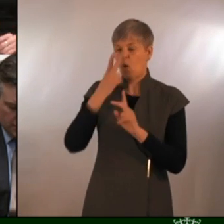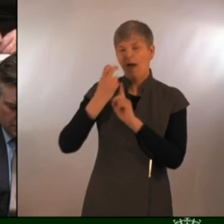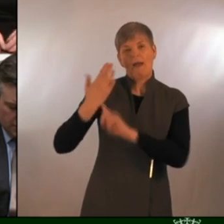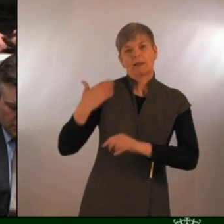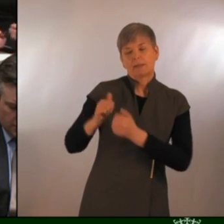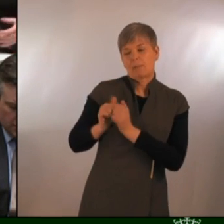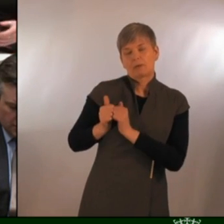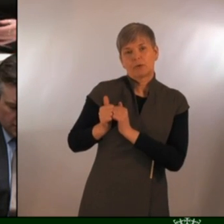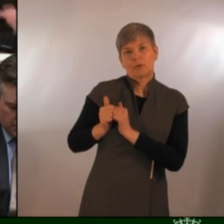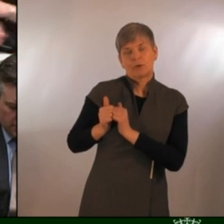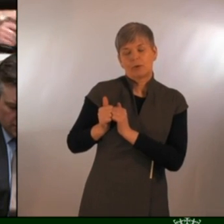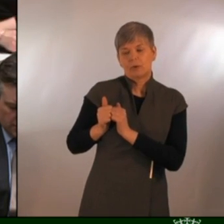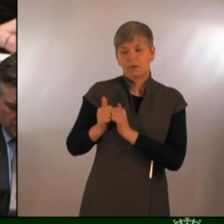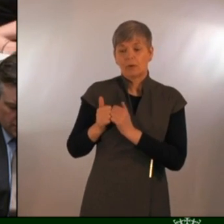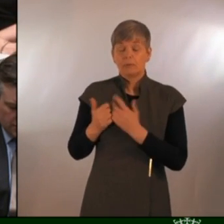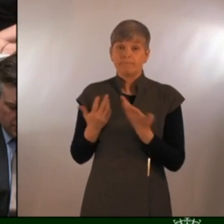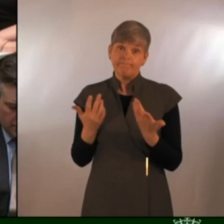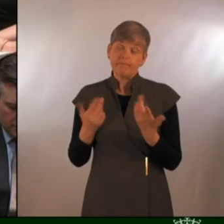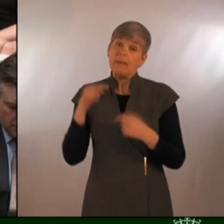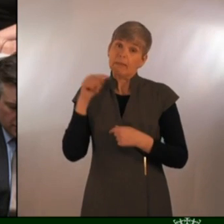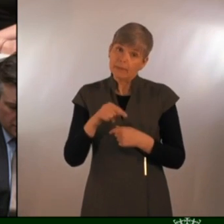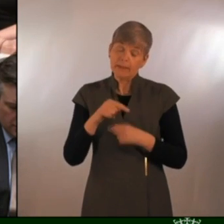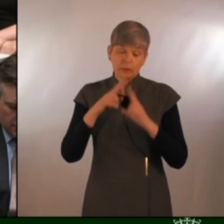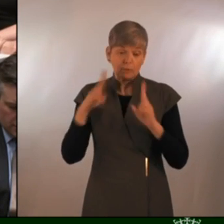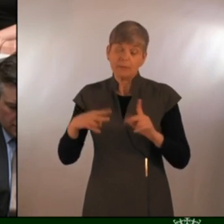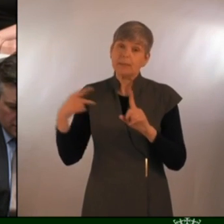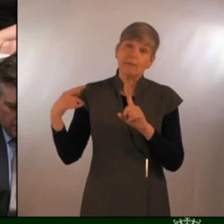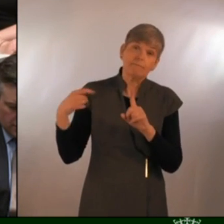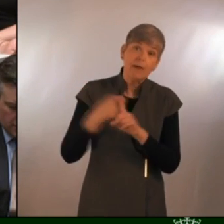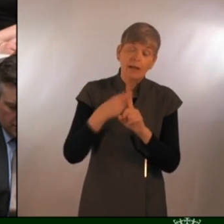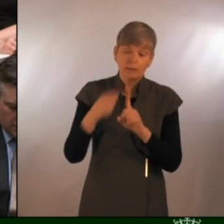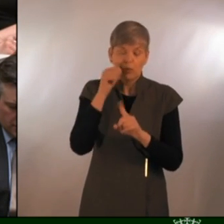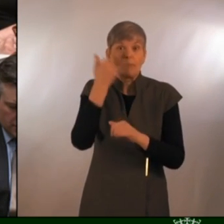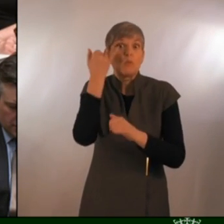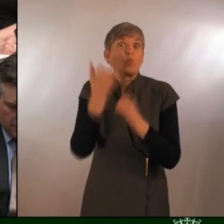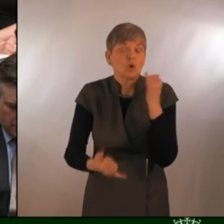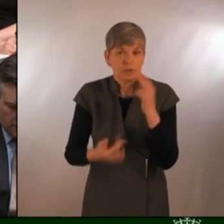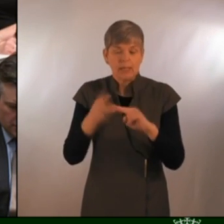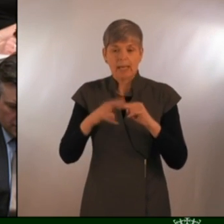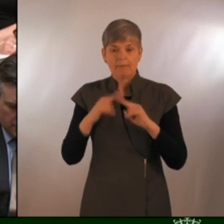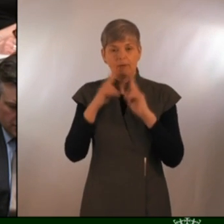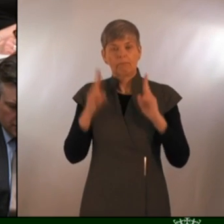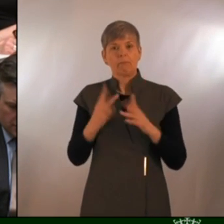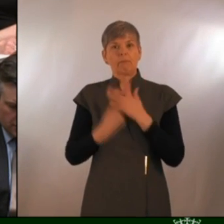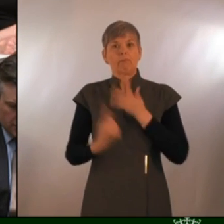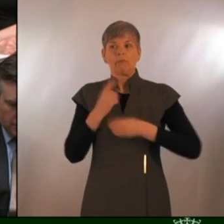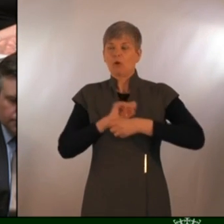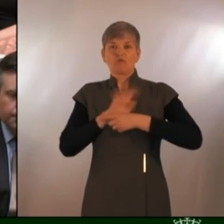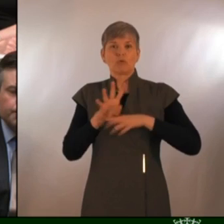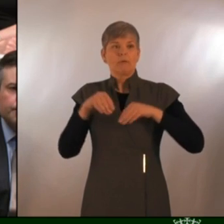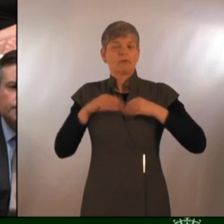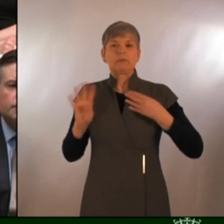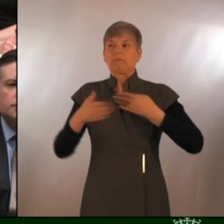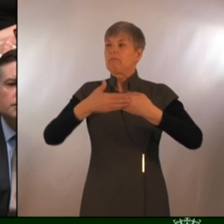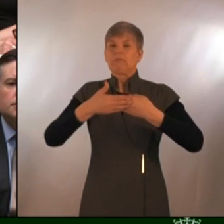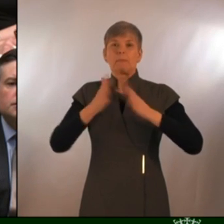only likely to increase if large numbers of people are having to self-isolate. 10 years of austerity has denied